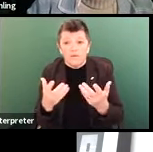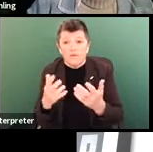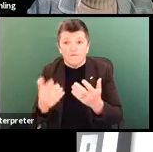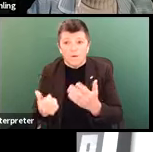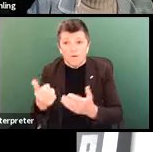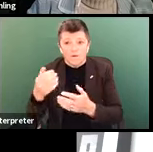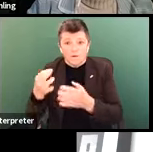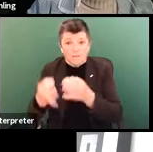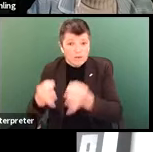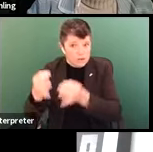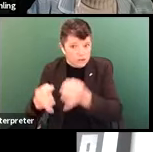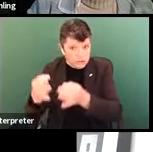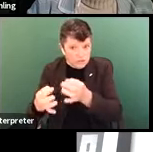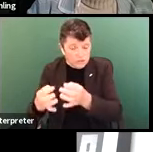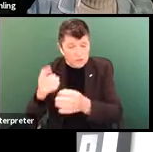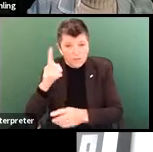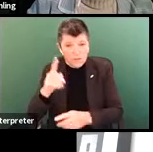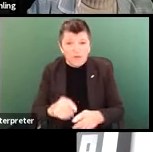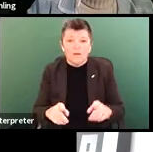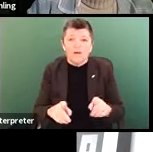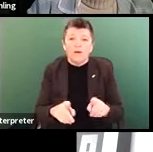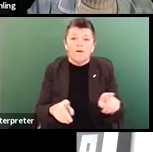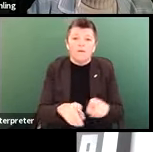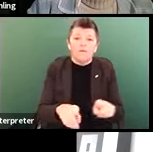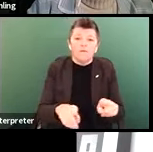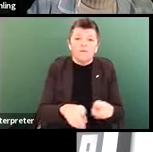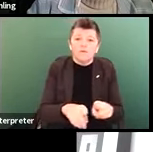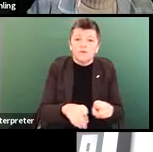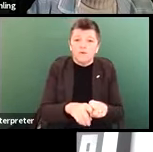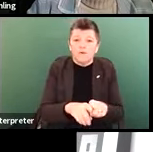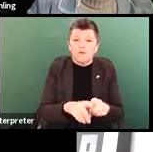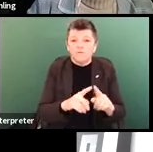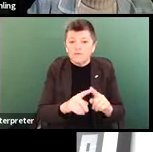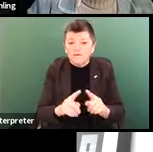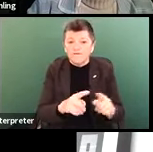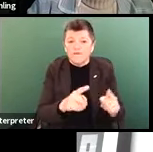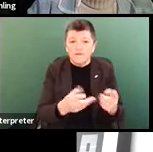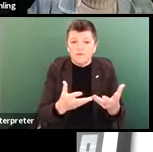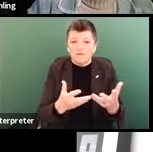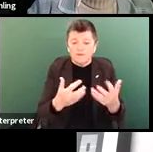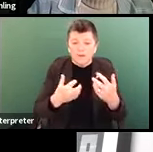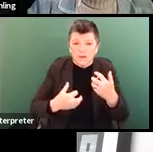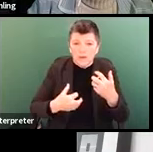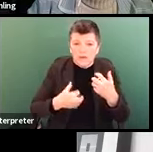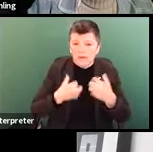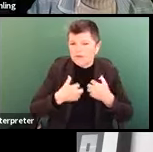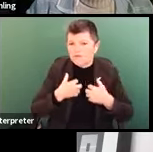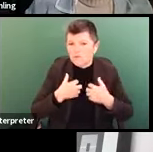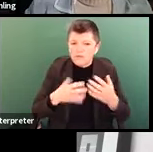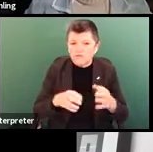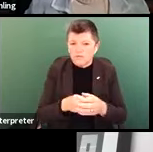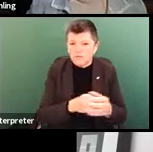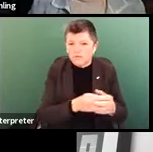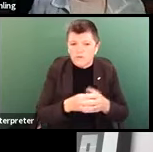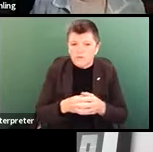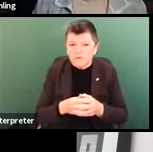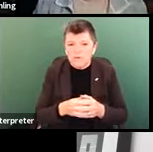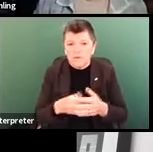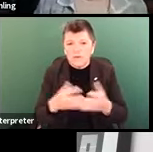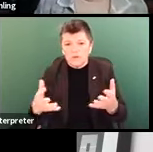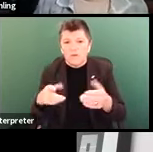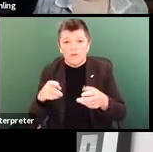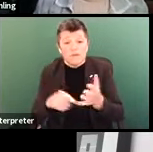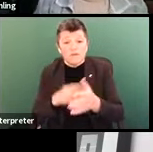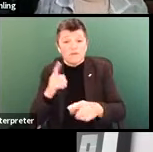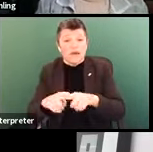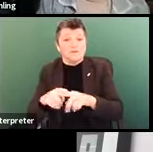and also among different interest groups. So tax system